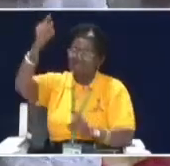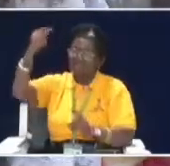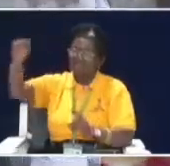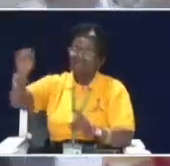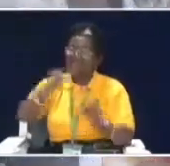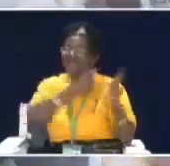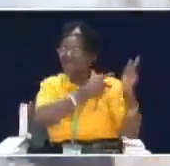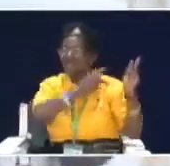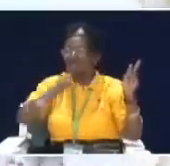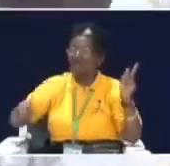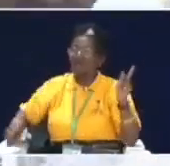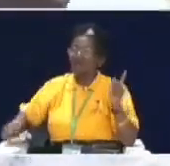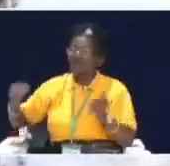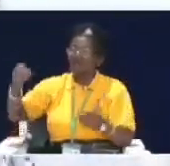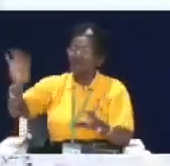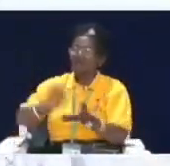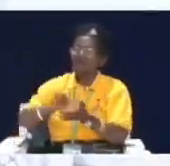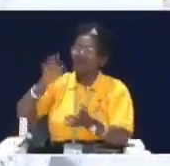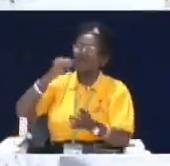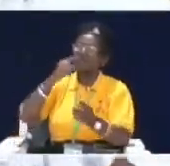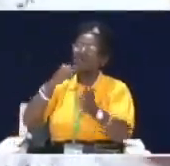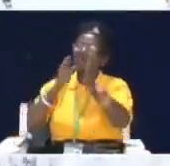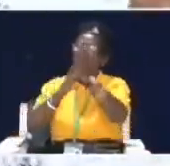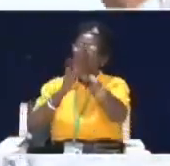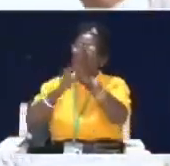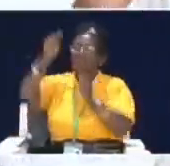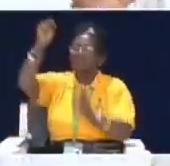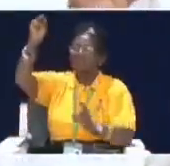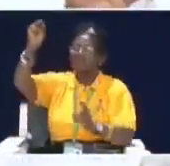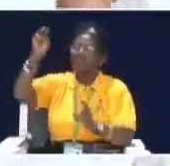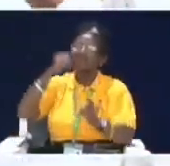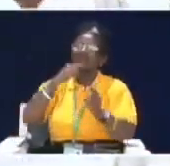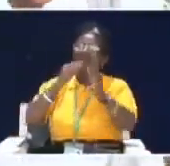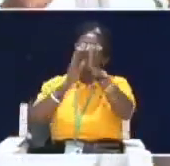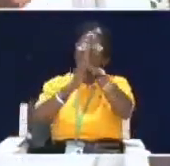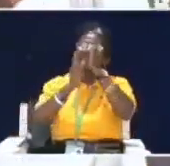Praise him, the King of glory, praise him.